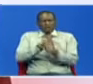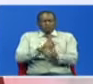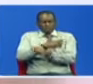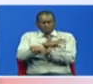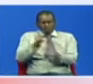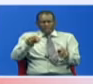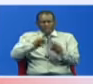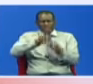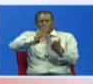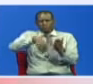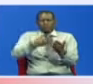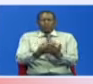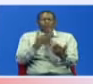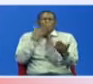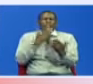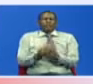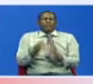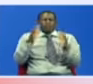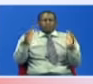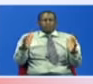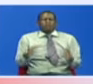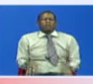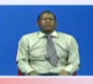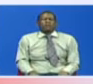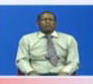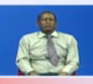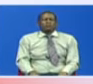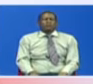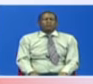proposed. Thank you.